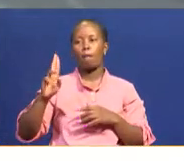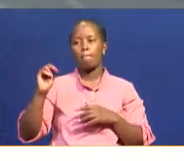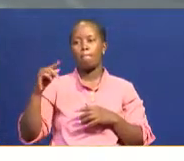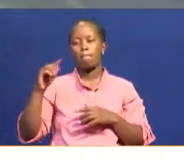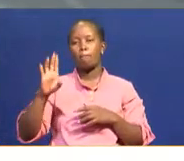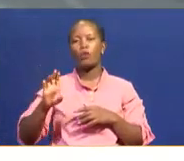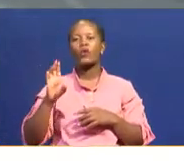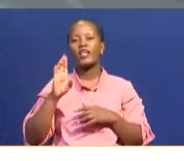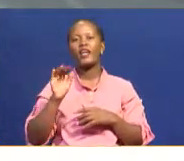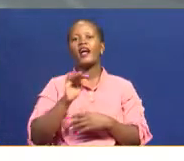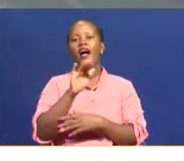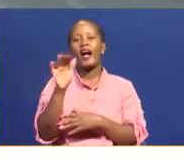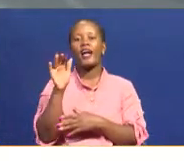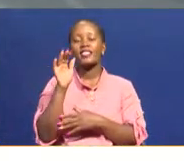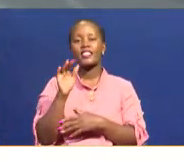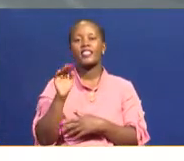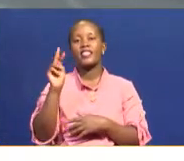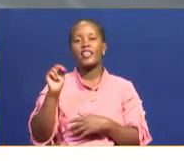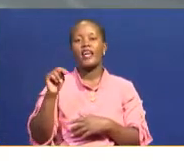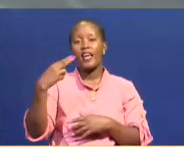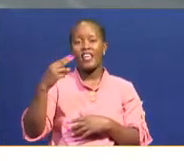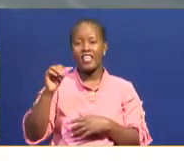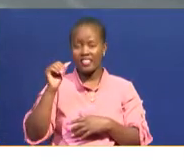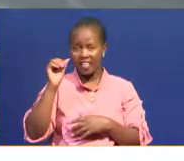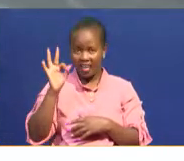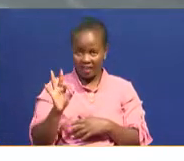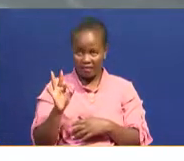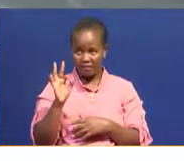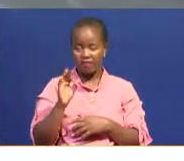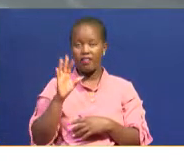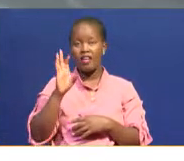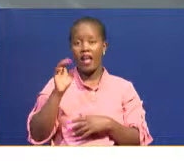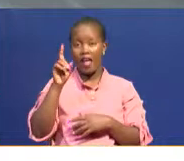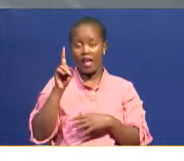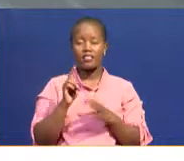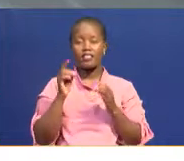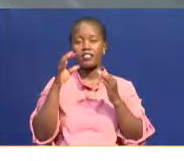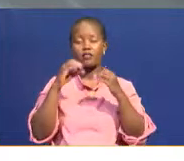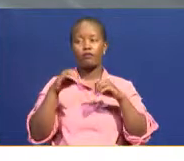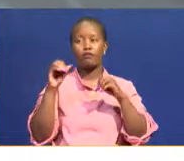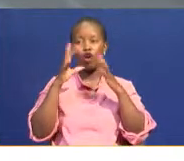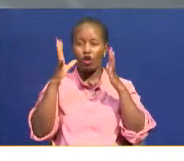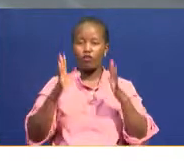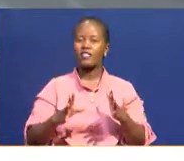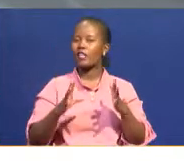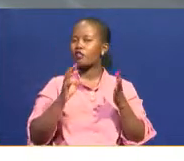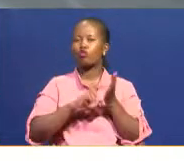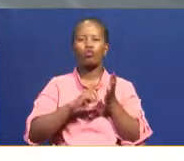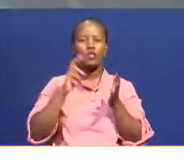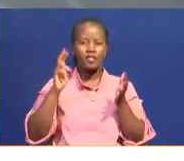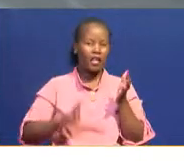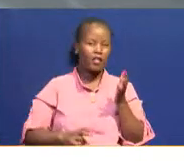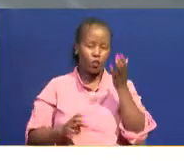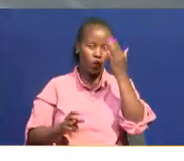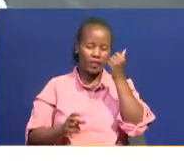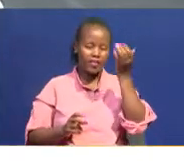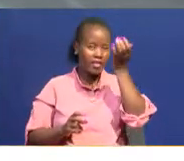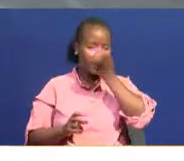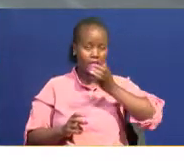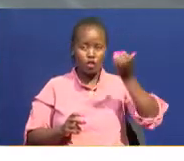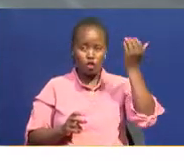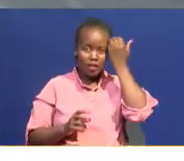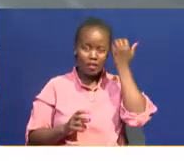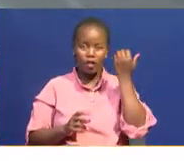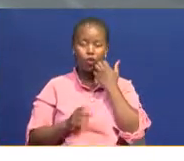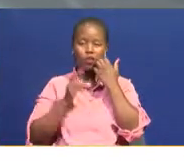for the National Hospital Insurance Fund Chief Executive Officer Elijah Washira to resign for ignoring court orders. The